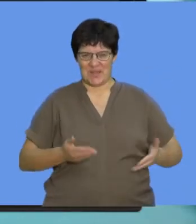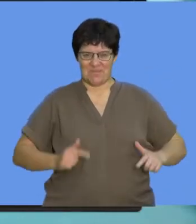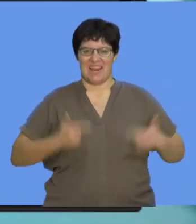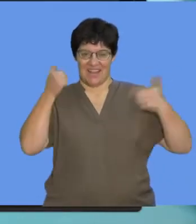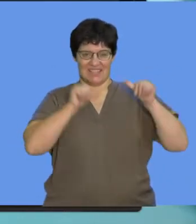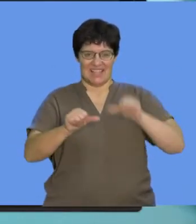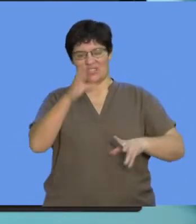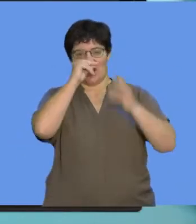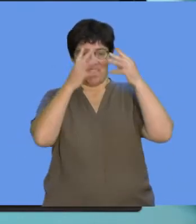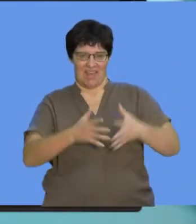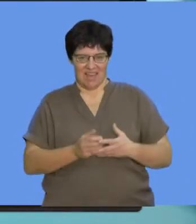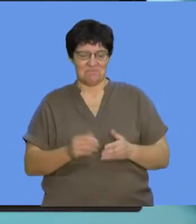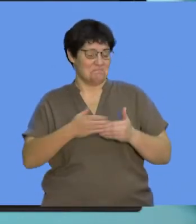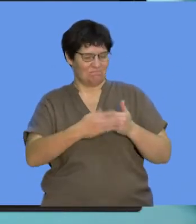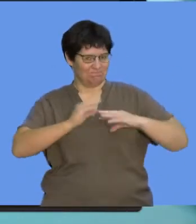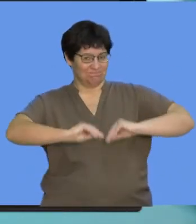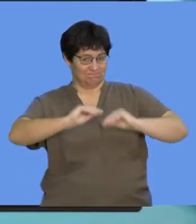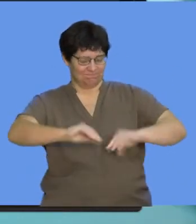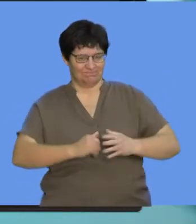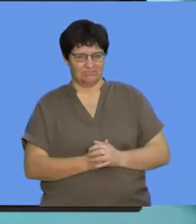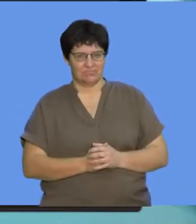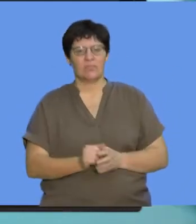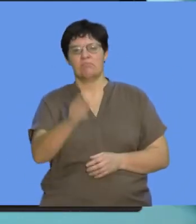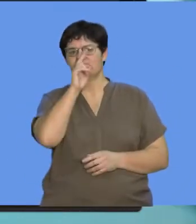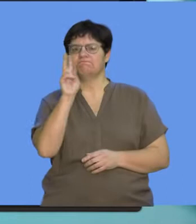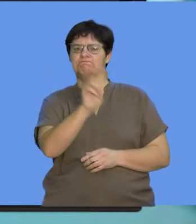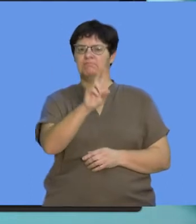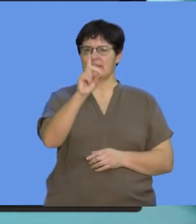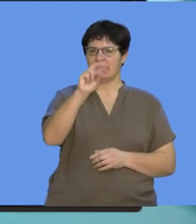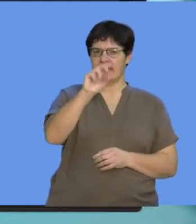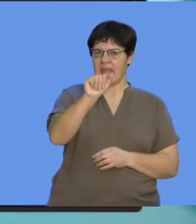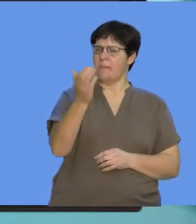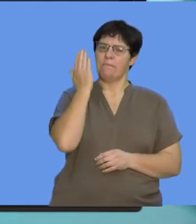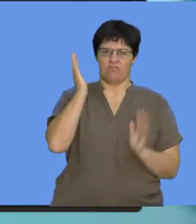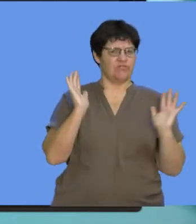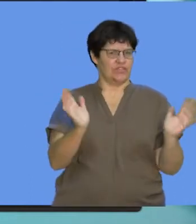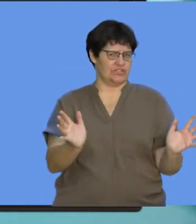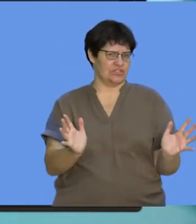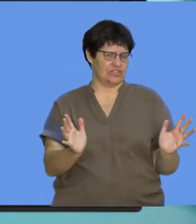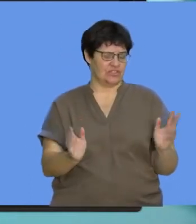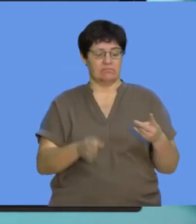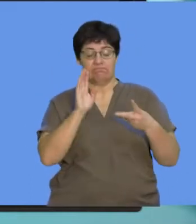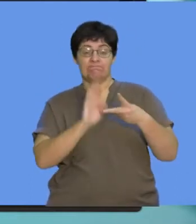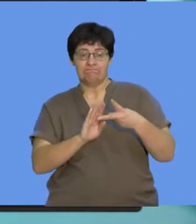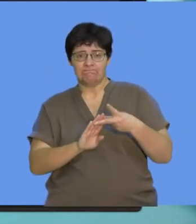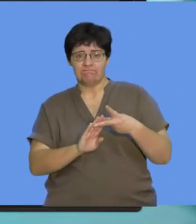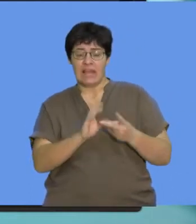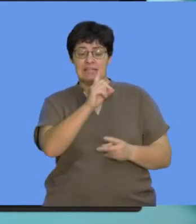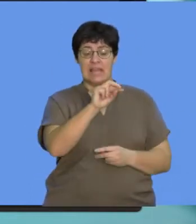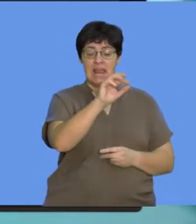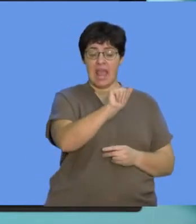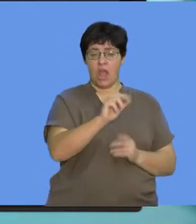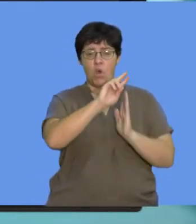Life Science learners, to another installment. You guys have looked at DNA in the past. Today we're looking at the role of DNA